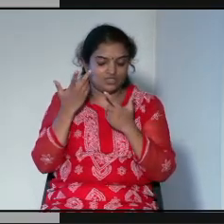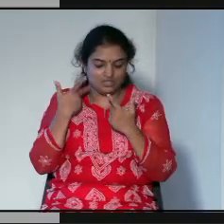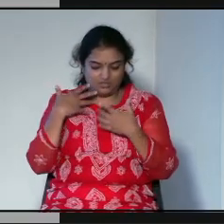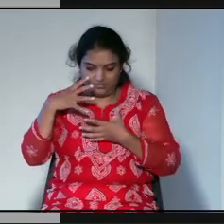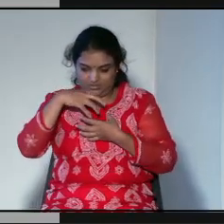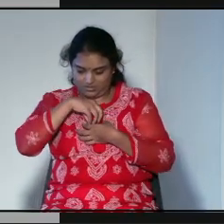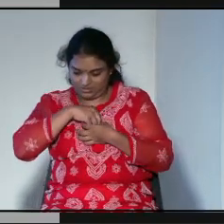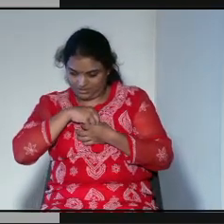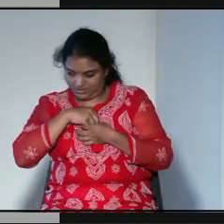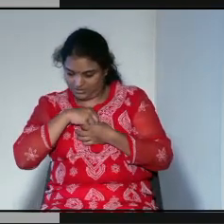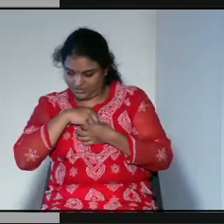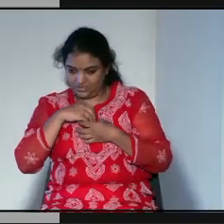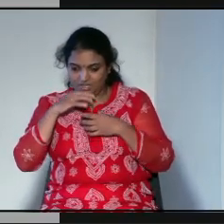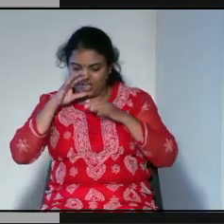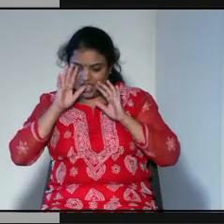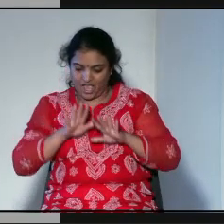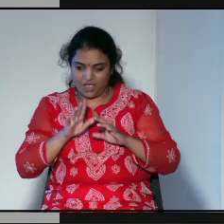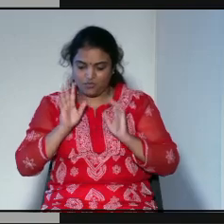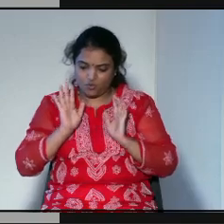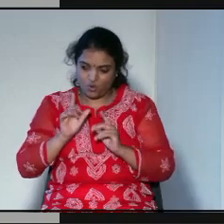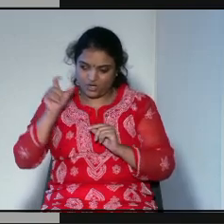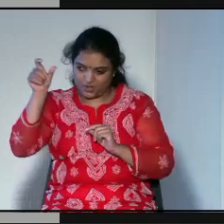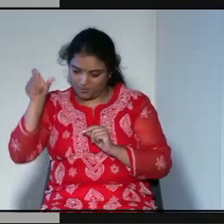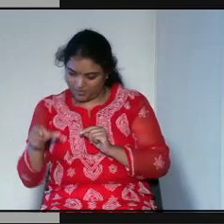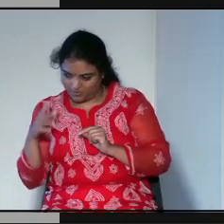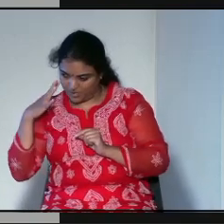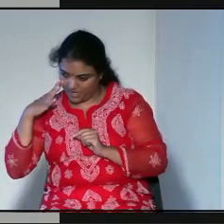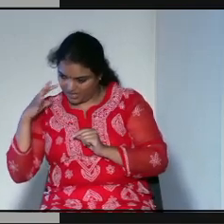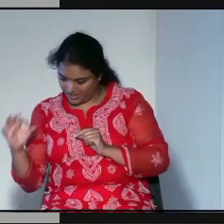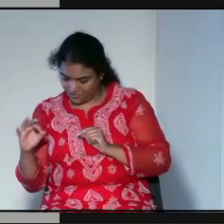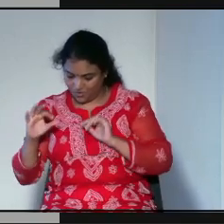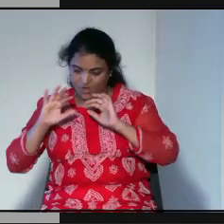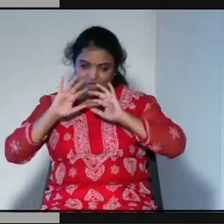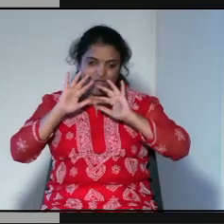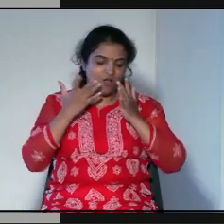resides more compellingly in the somber repose